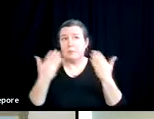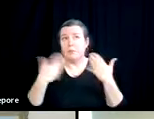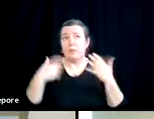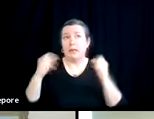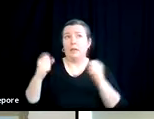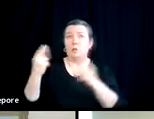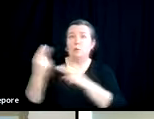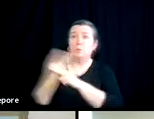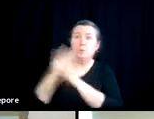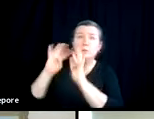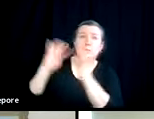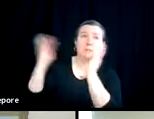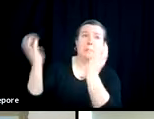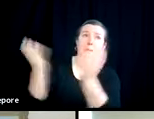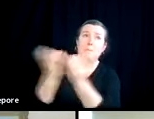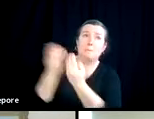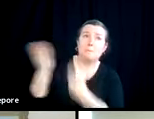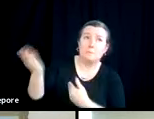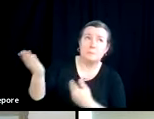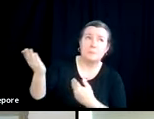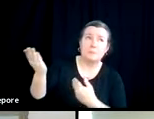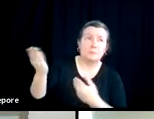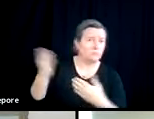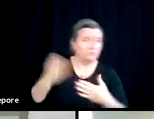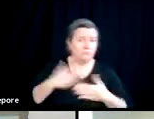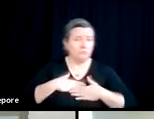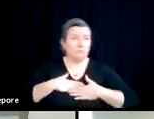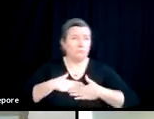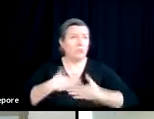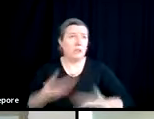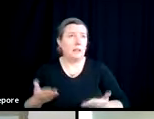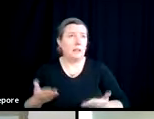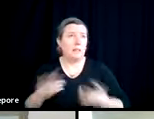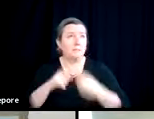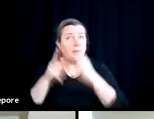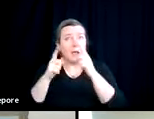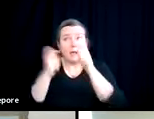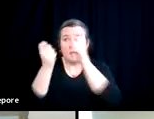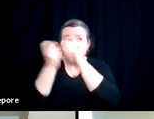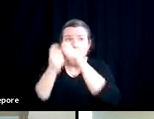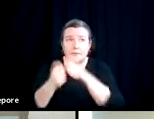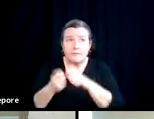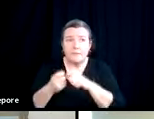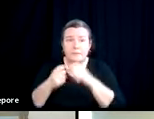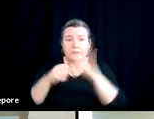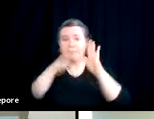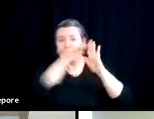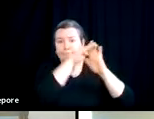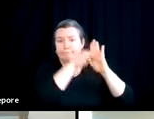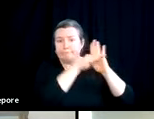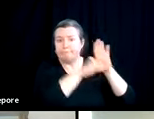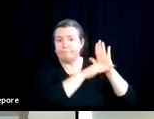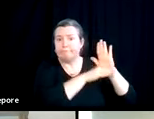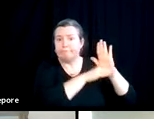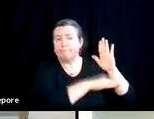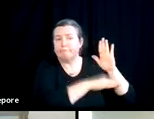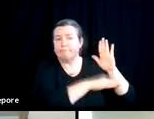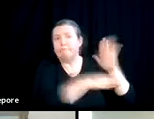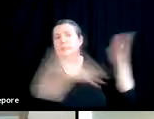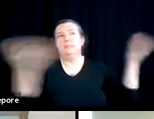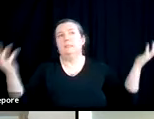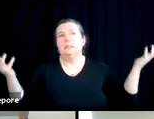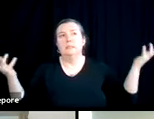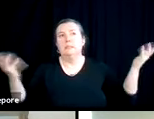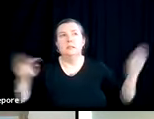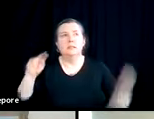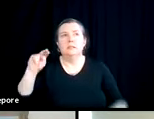a willingness to do that, and I don't have a specific step to be taken right now. We don't have baseball in the state, so that's